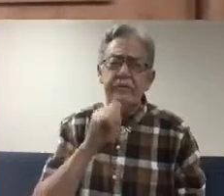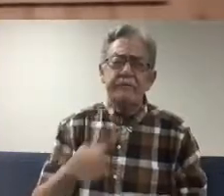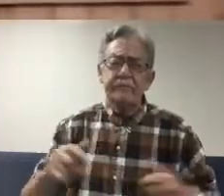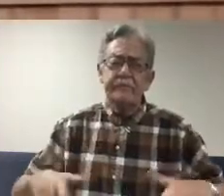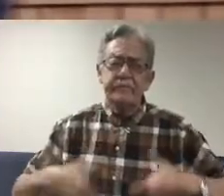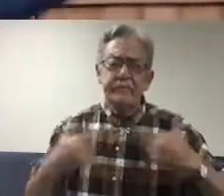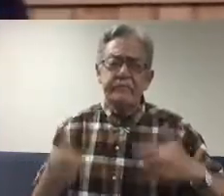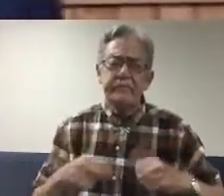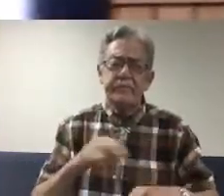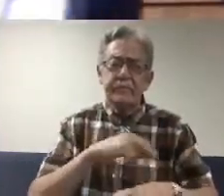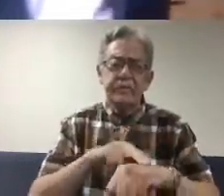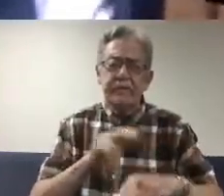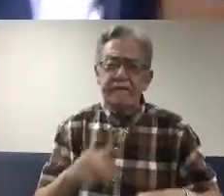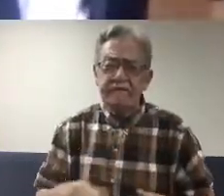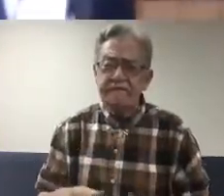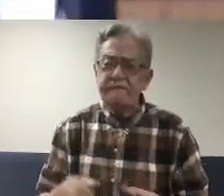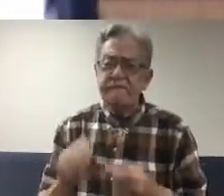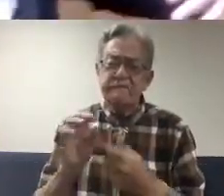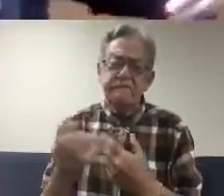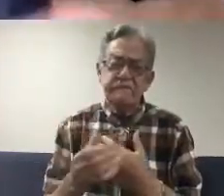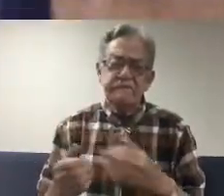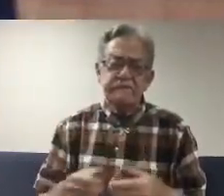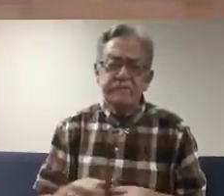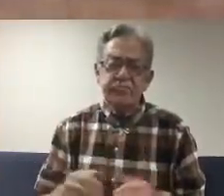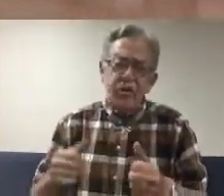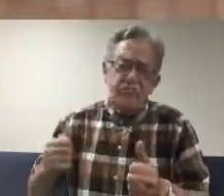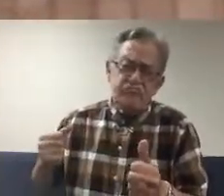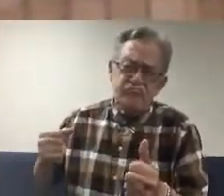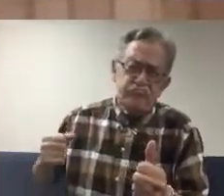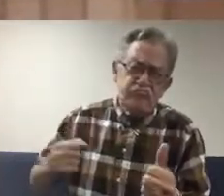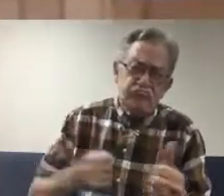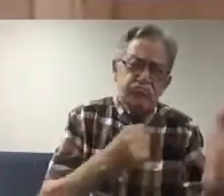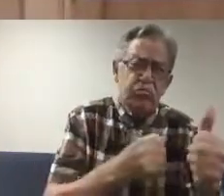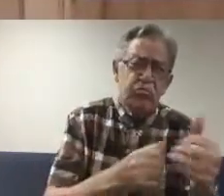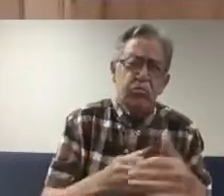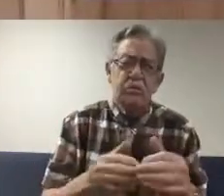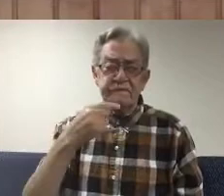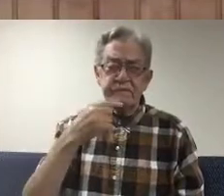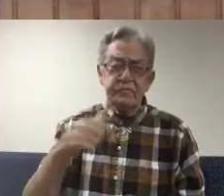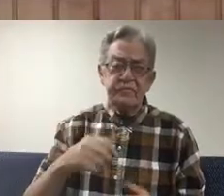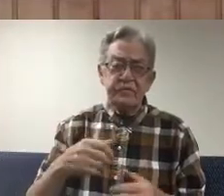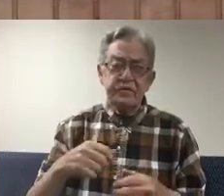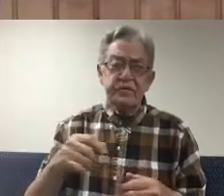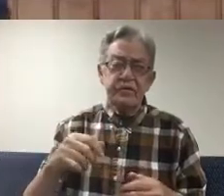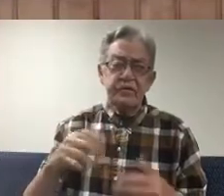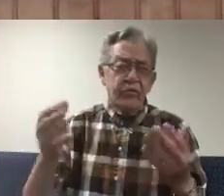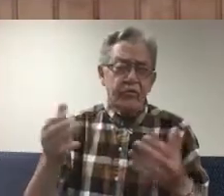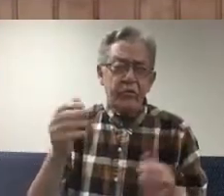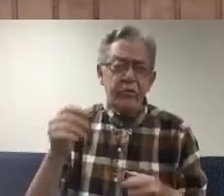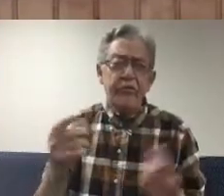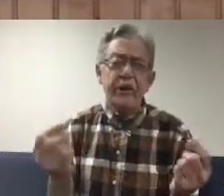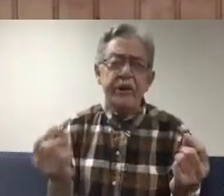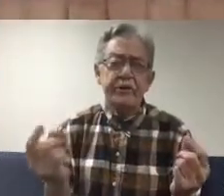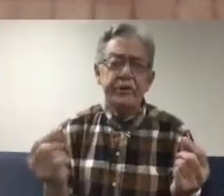George Gecko in 1987, now in 2011, the idea that you are born a certain